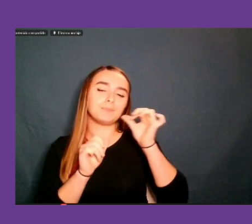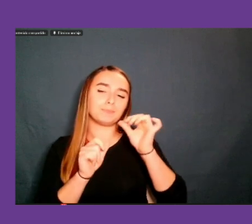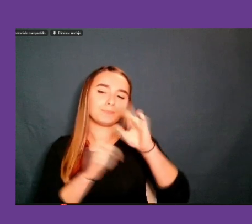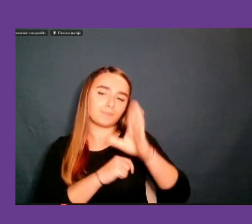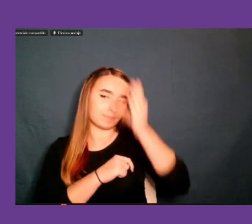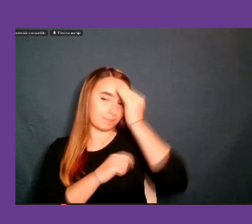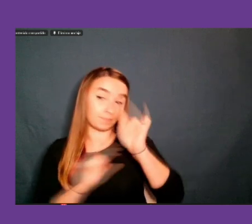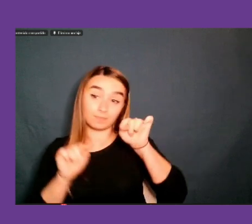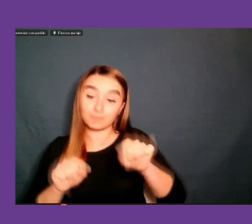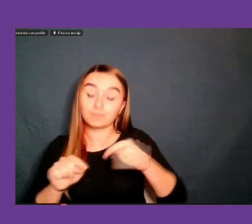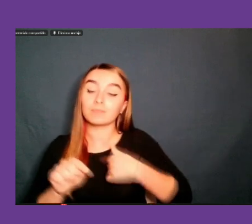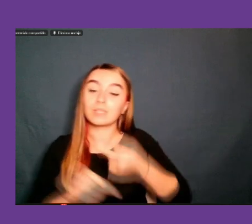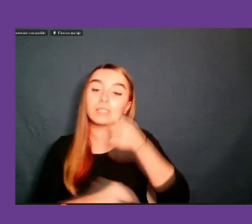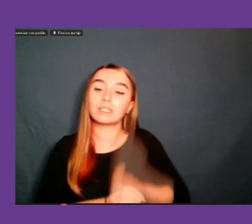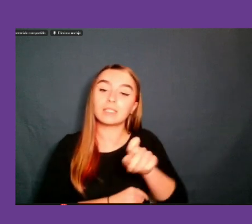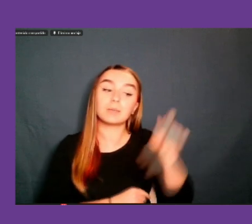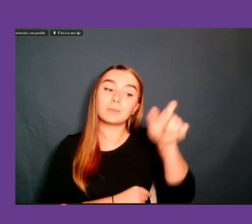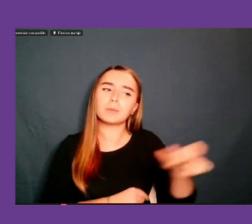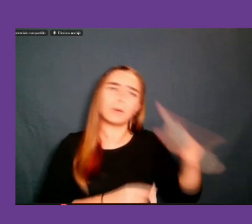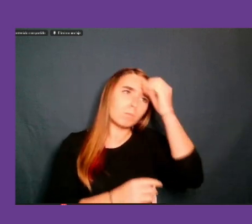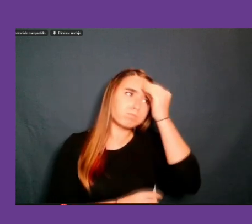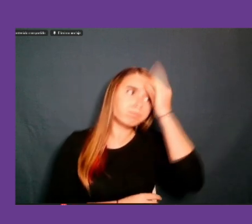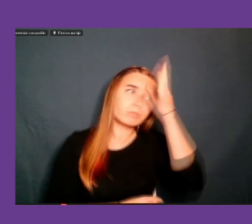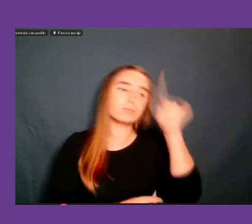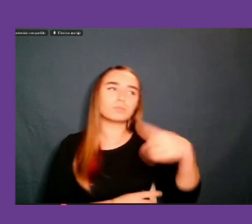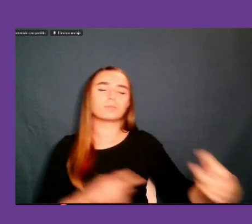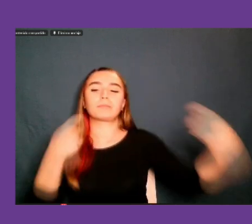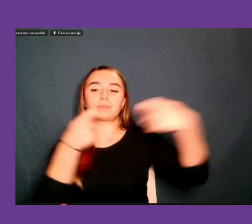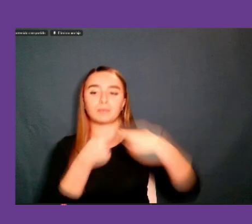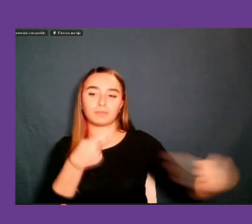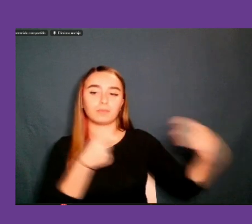partner with technical people that are,